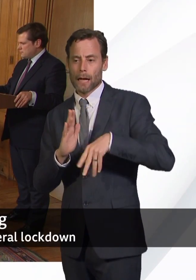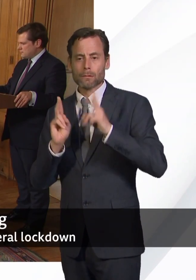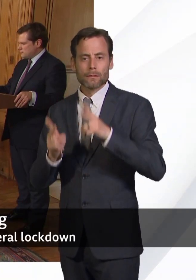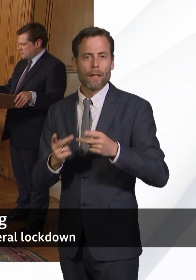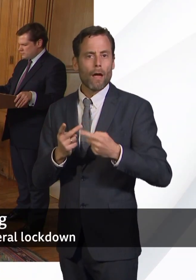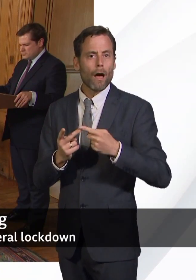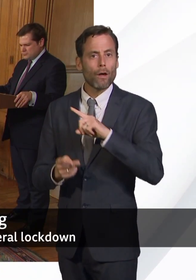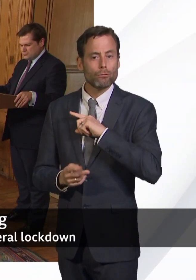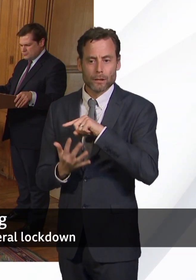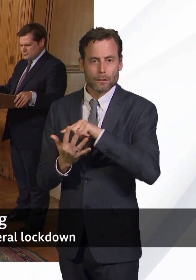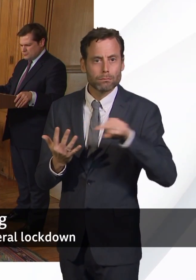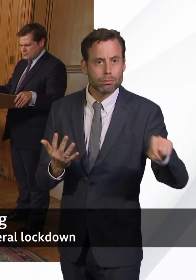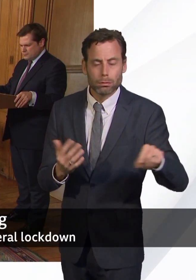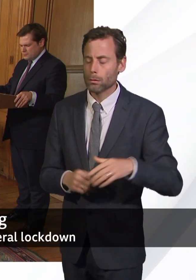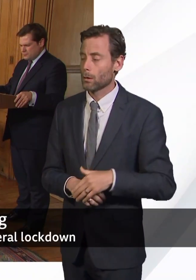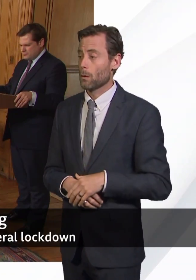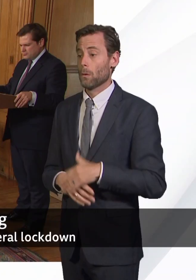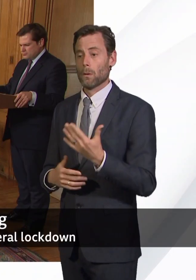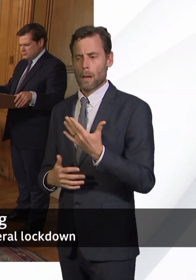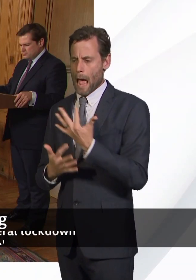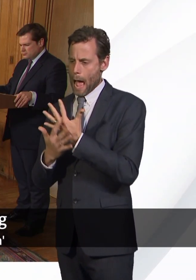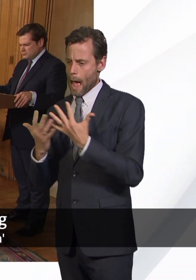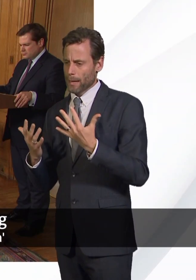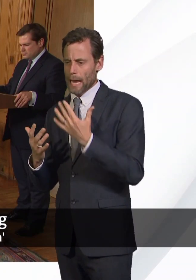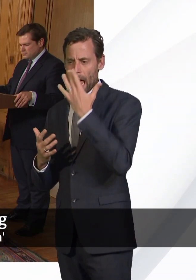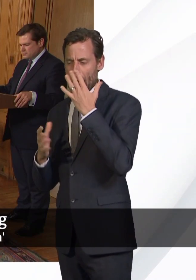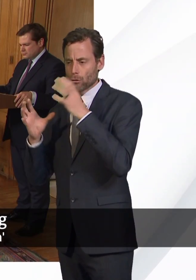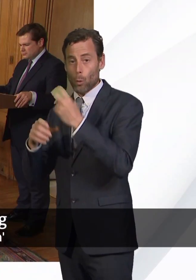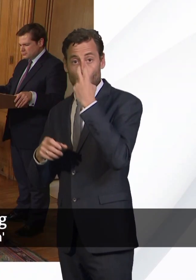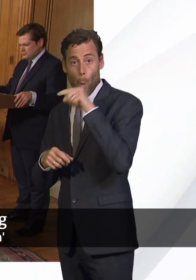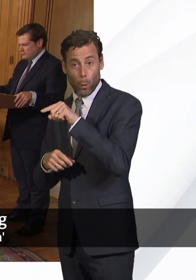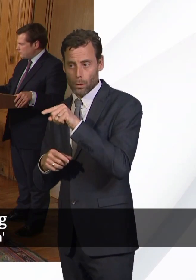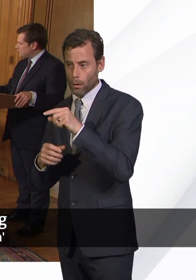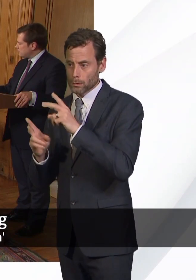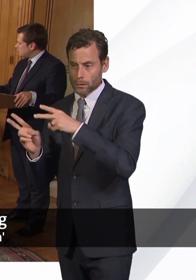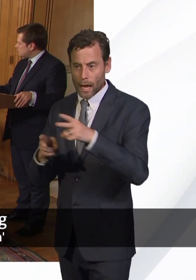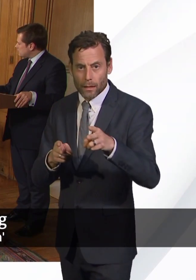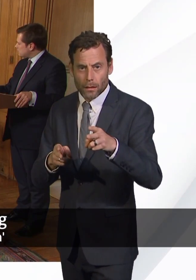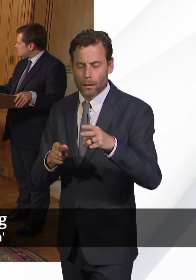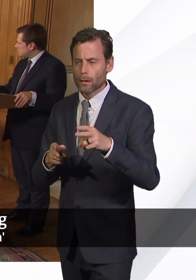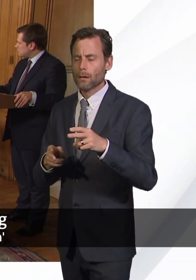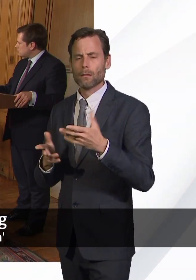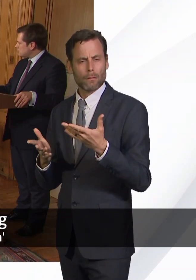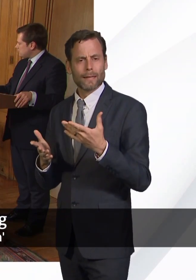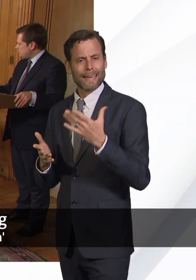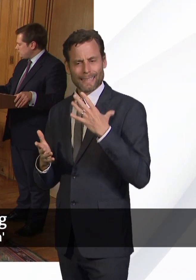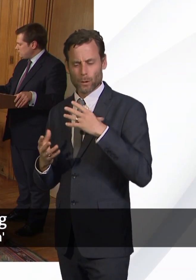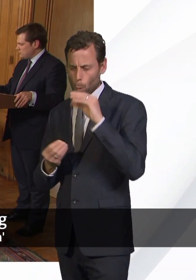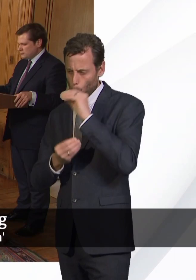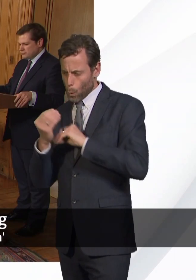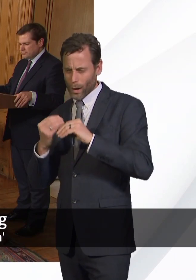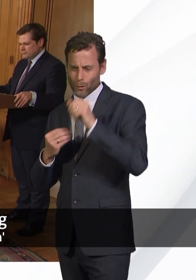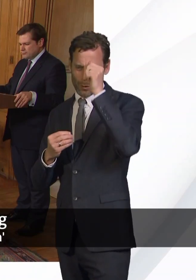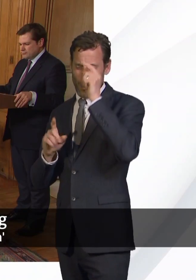of older people and therefore expect more deaths, but also to be seasonally adjusted as well, if possible, because we know, for